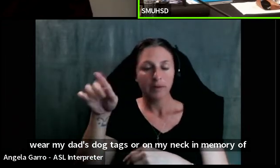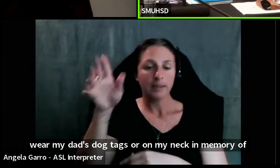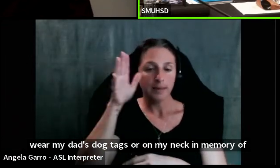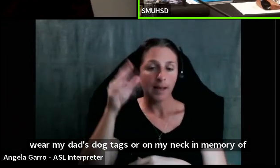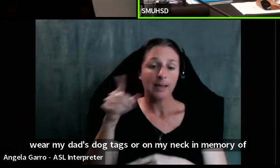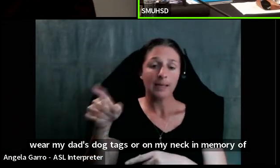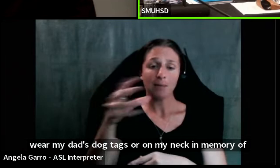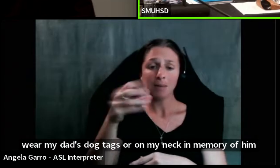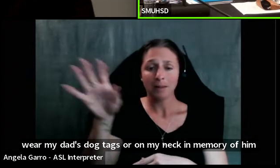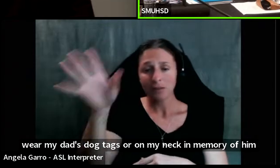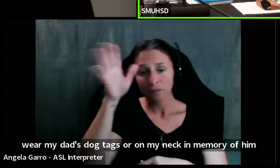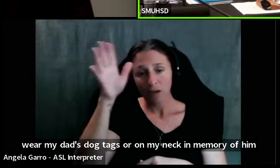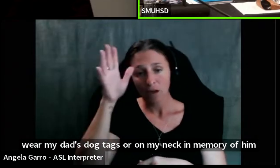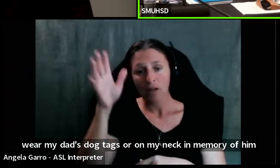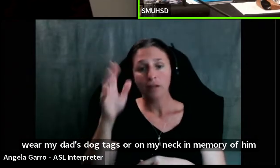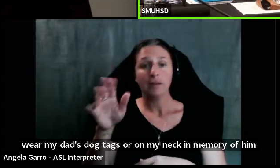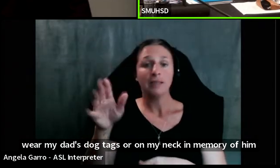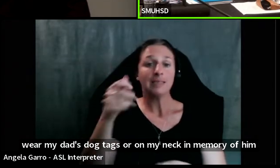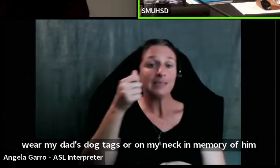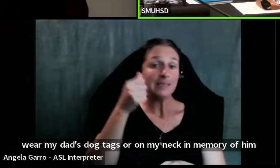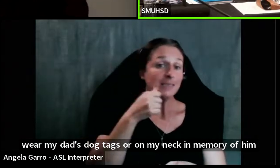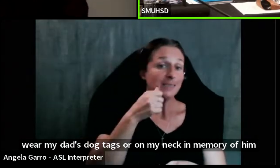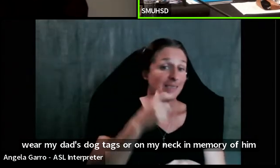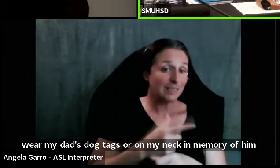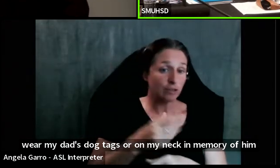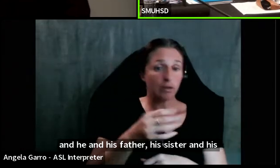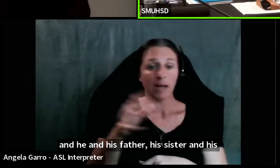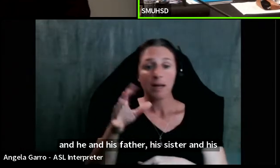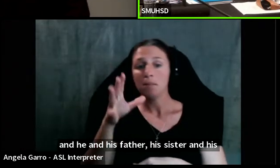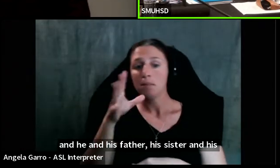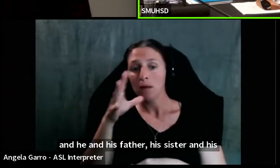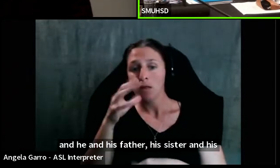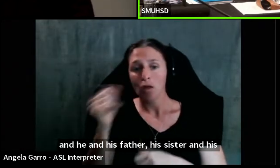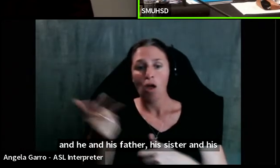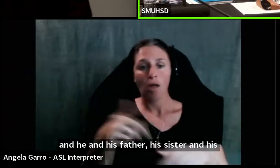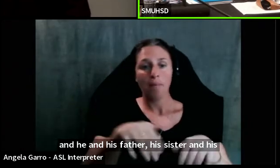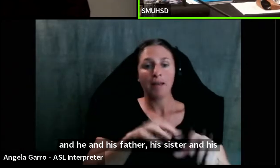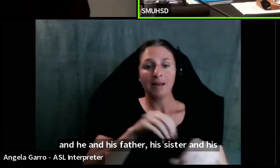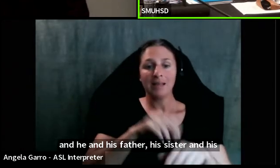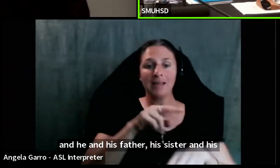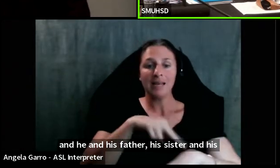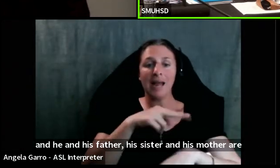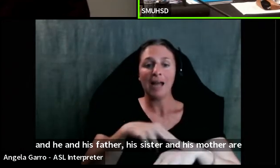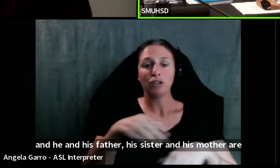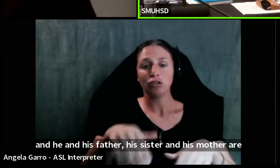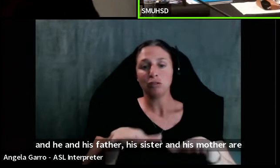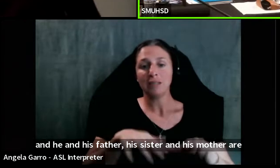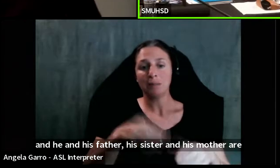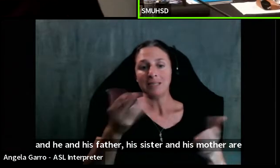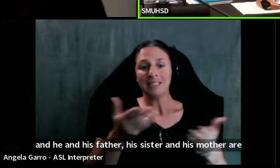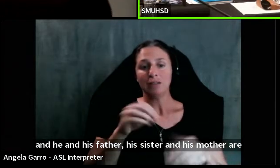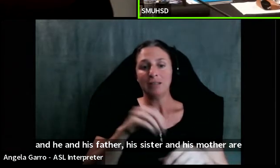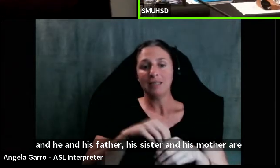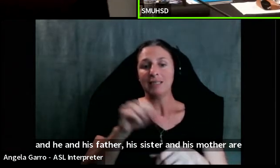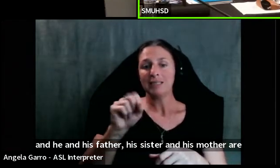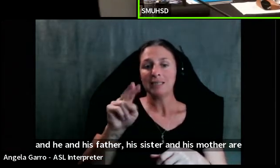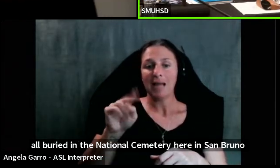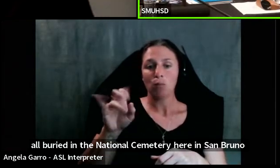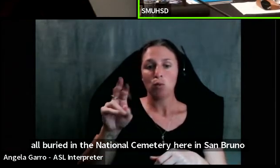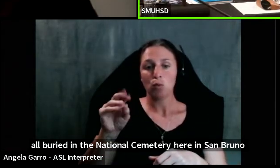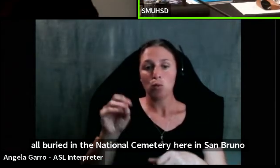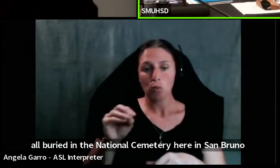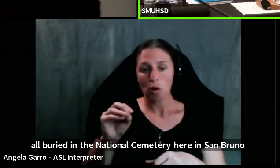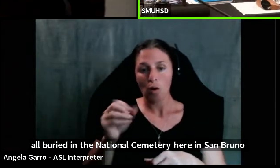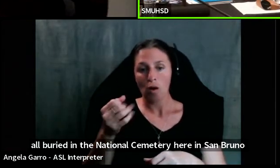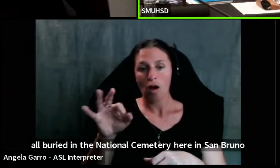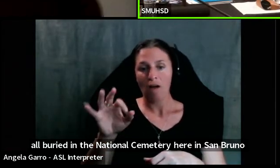his father, his sister, and his mother are all buried in the National Cemetery here in San Bruno off of Sneath.